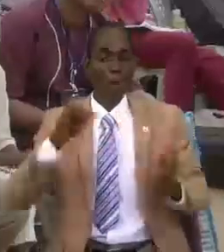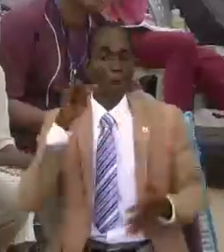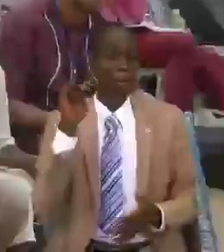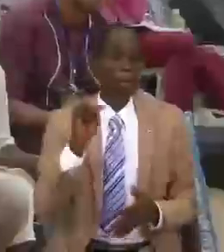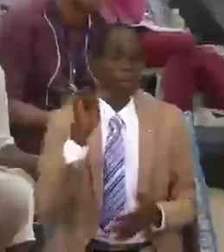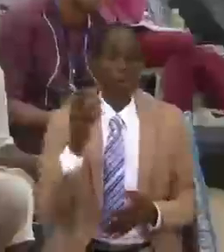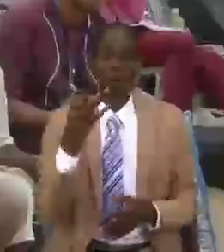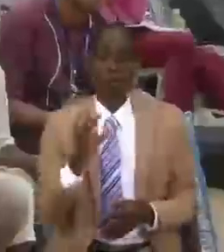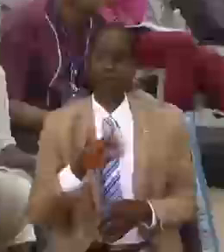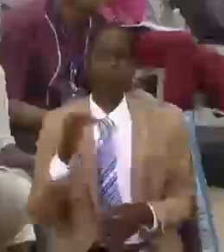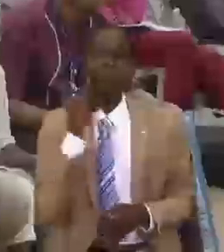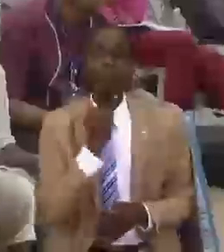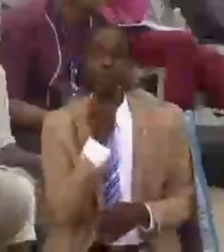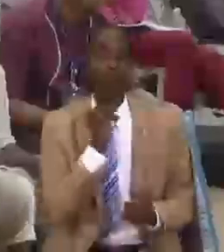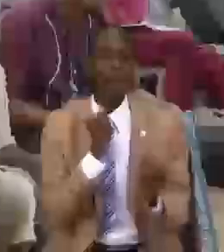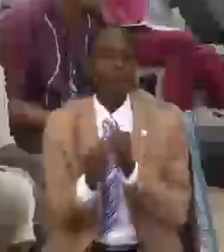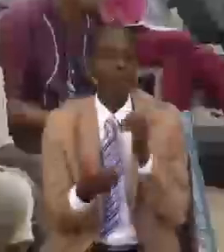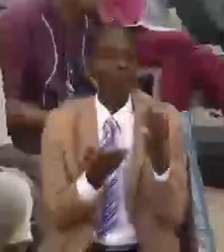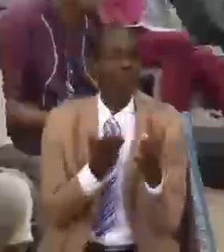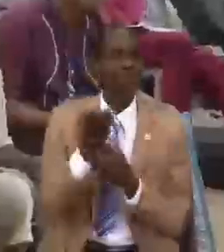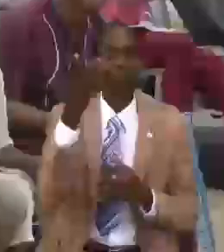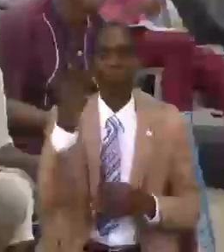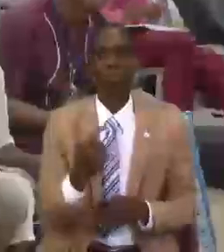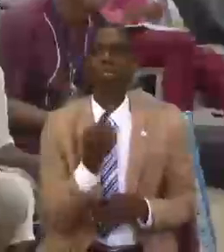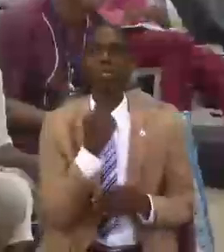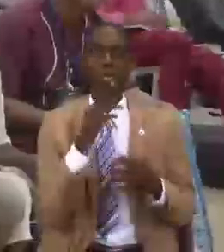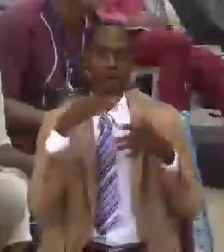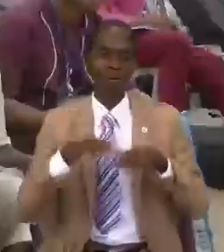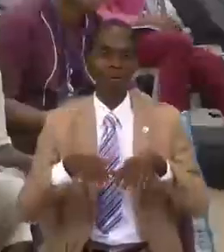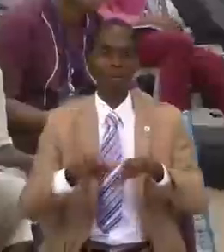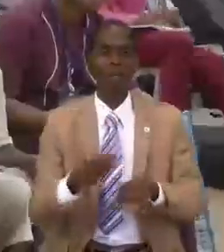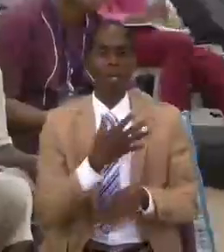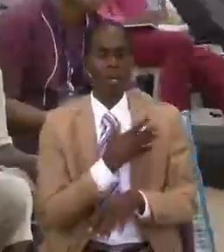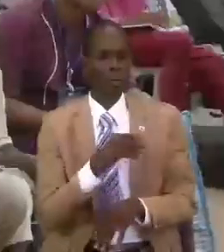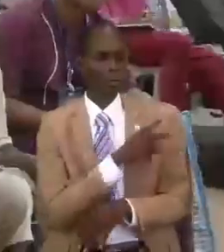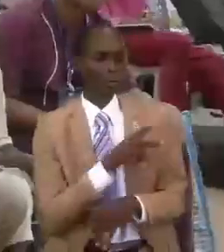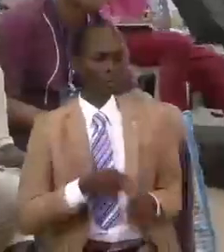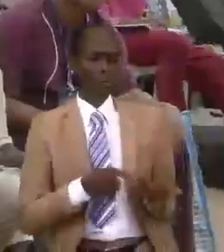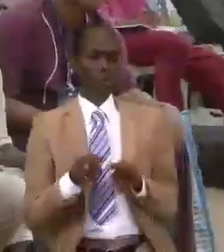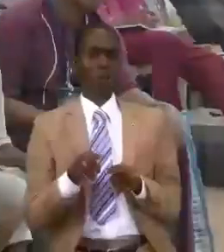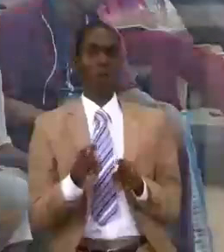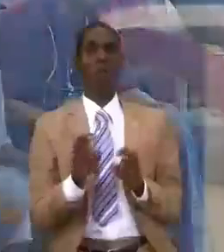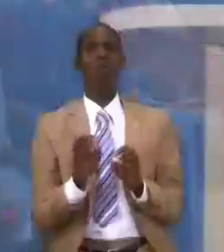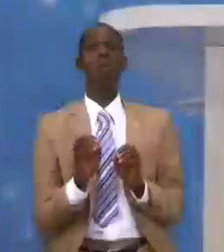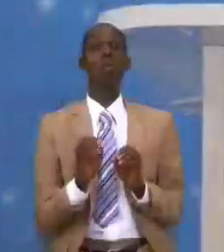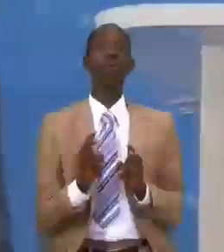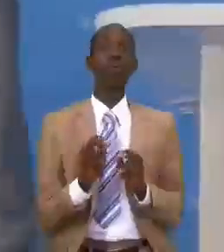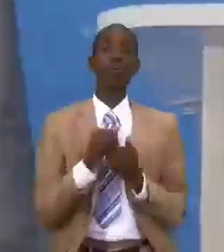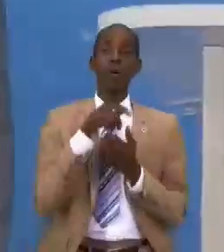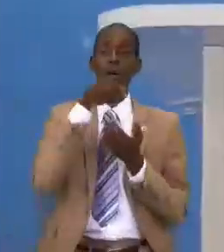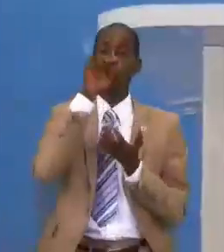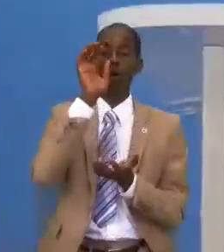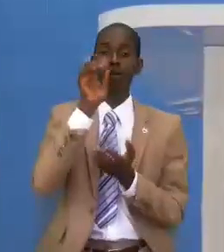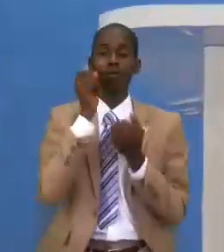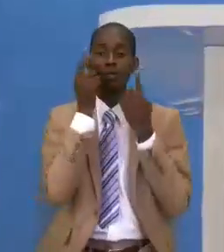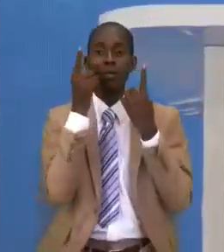and Pharaoh said, I won't give up on them. I must get them back. When you hear that,